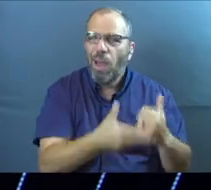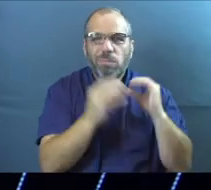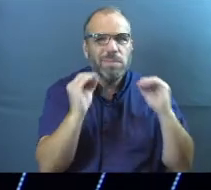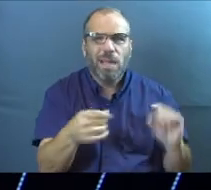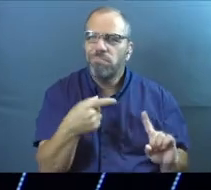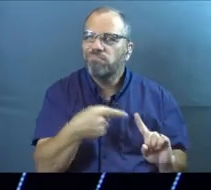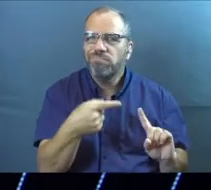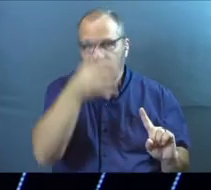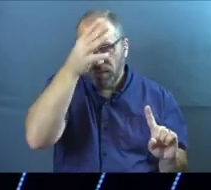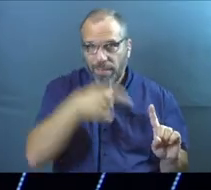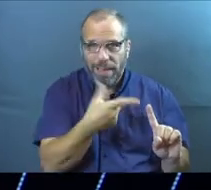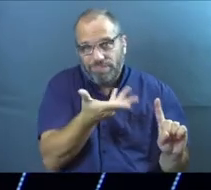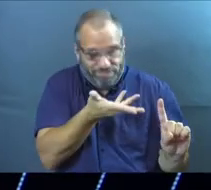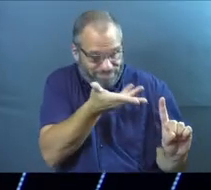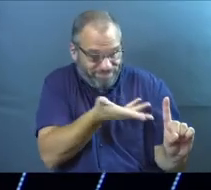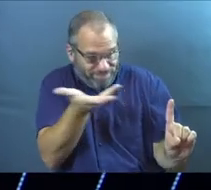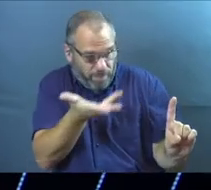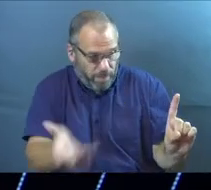help.